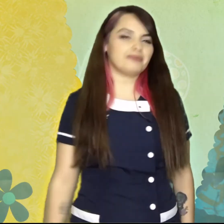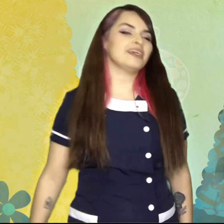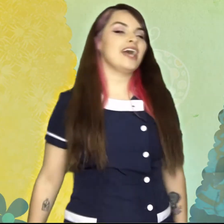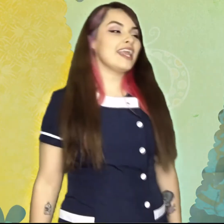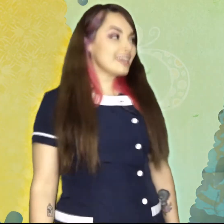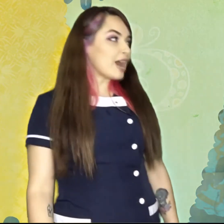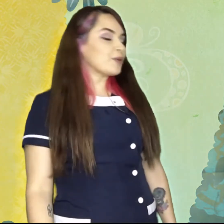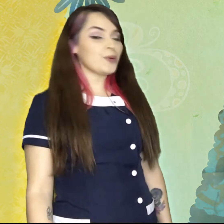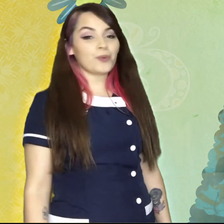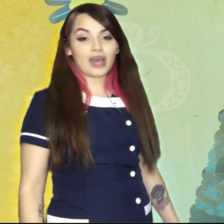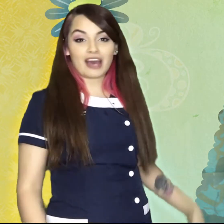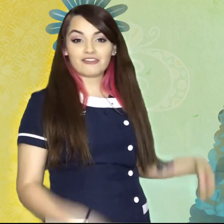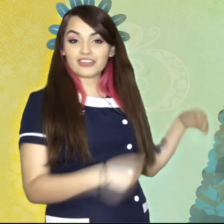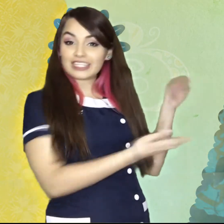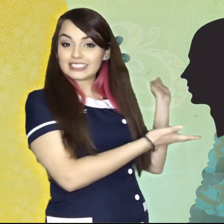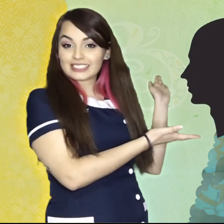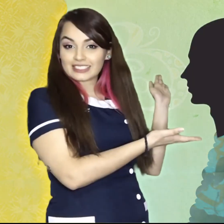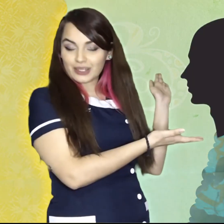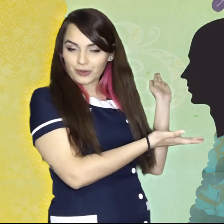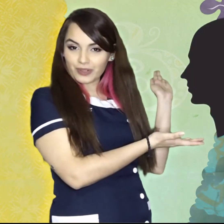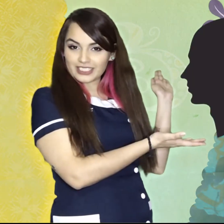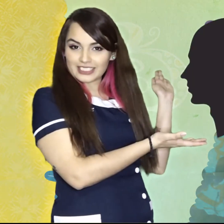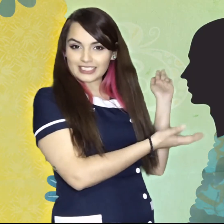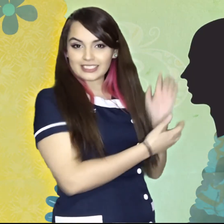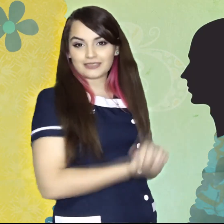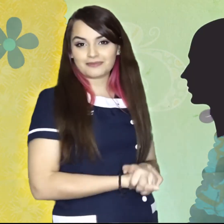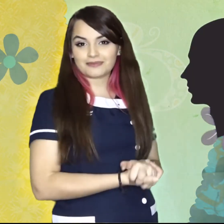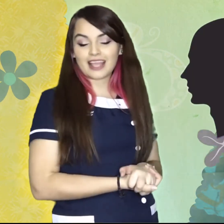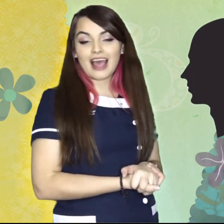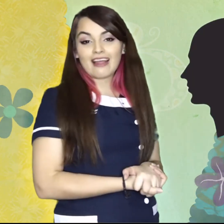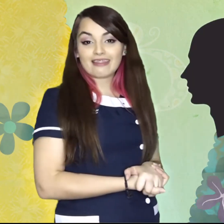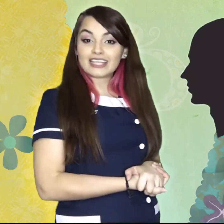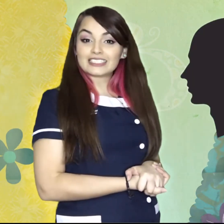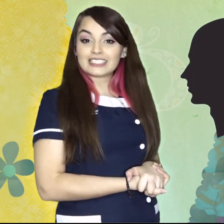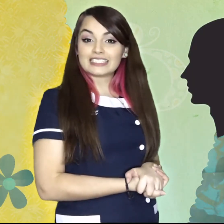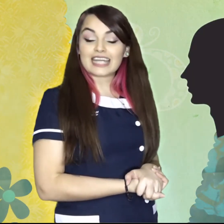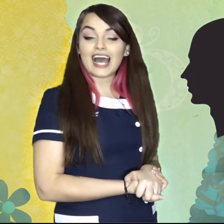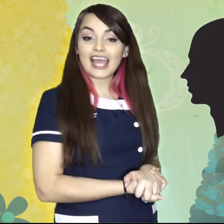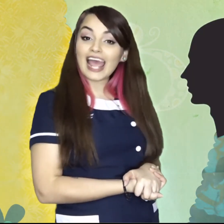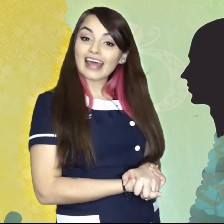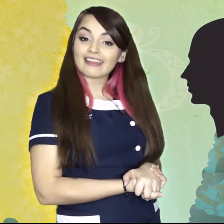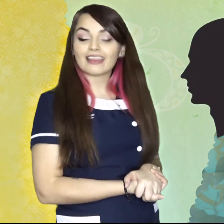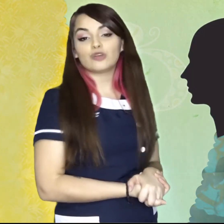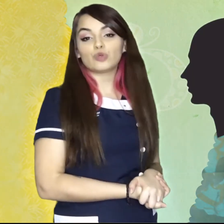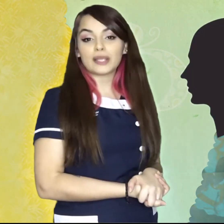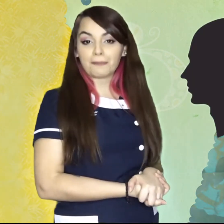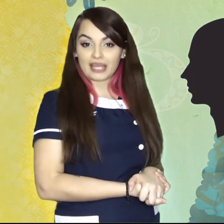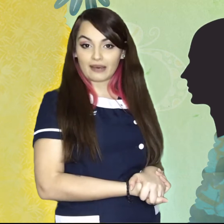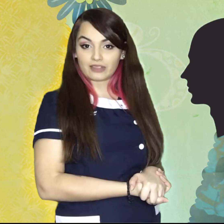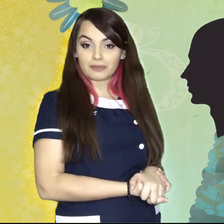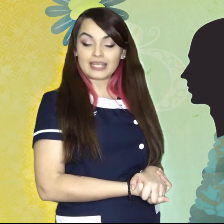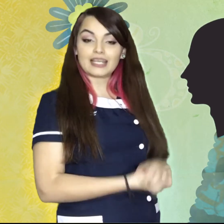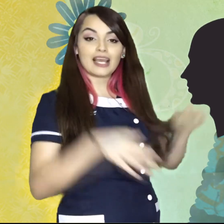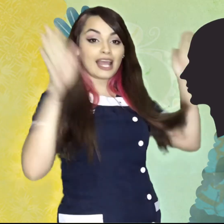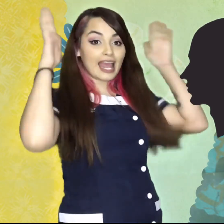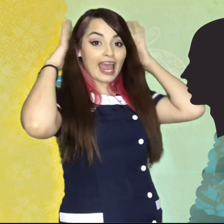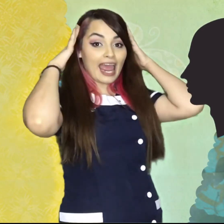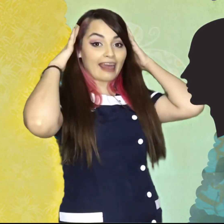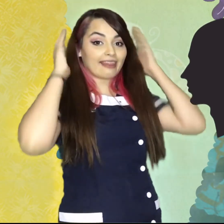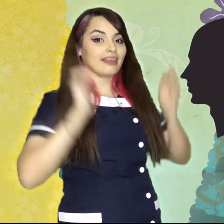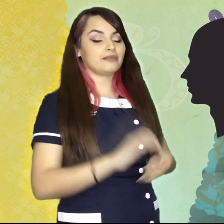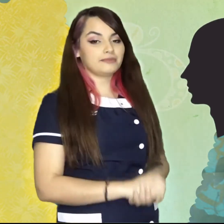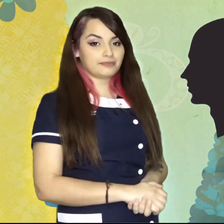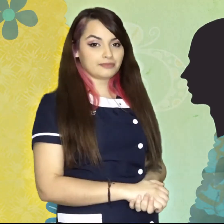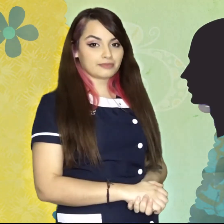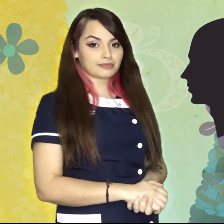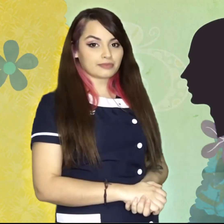Great job. Now we have this. What is this? This is a head. Repeat after me.